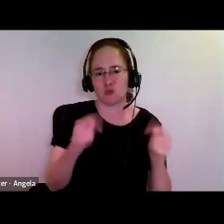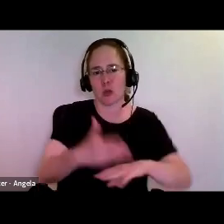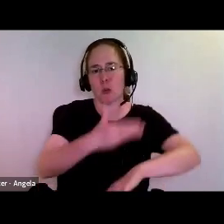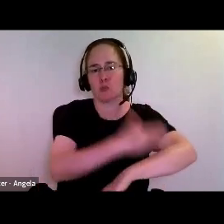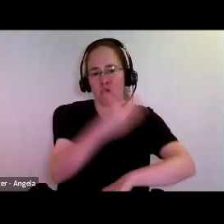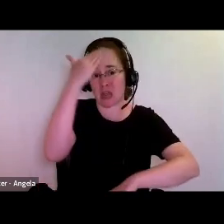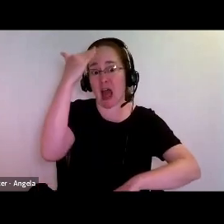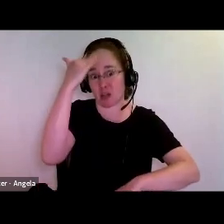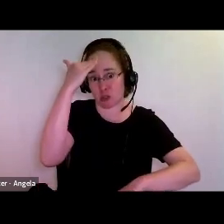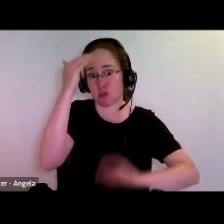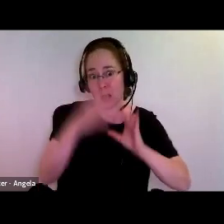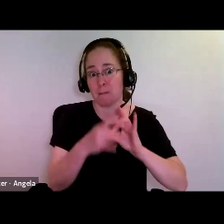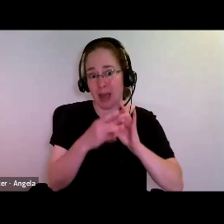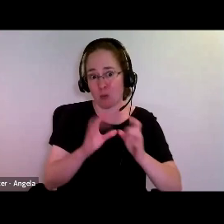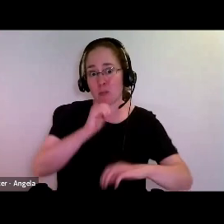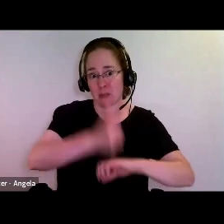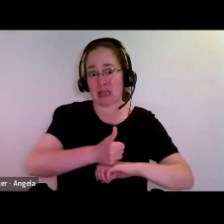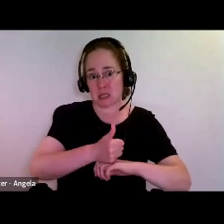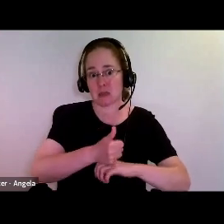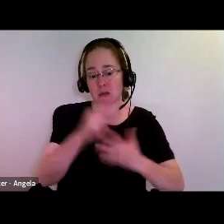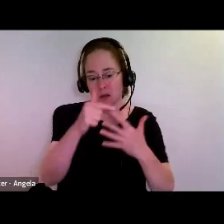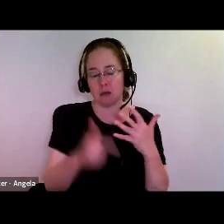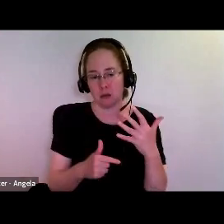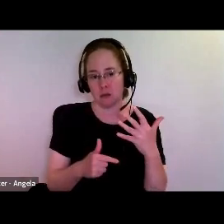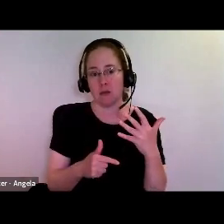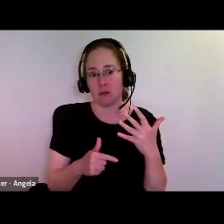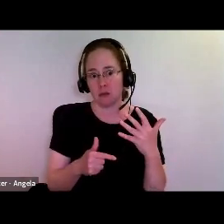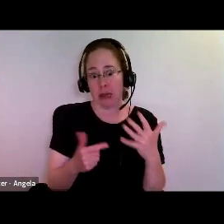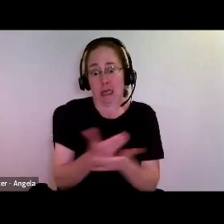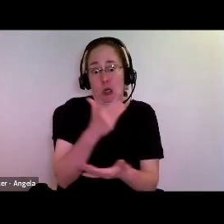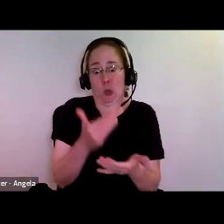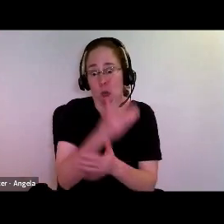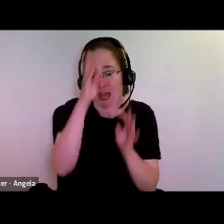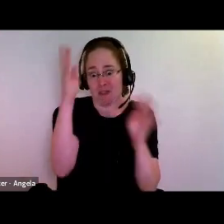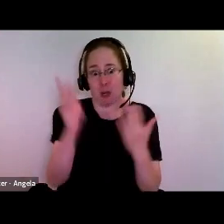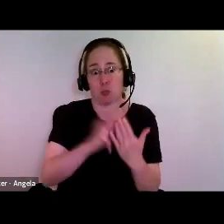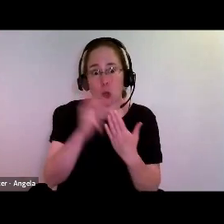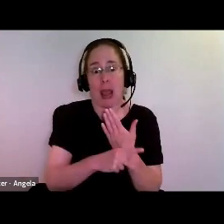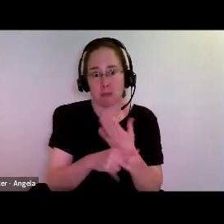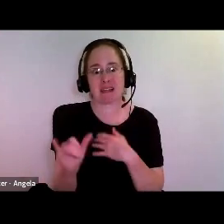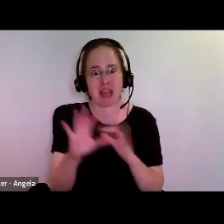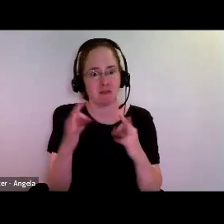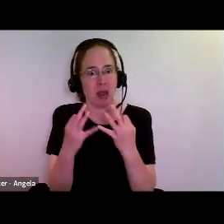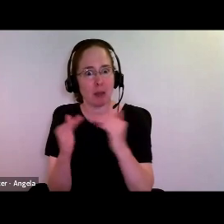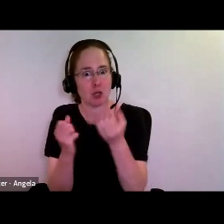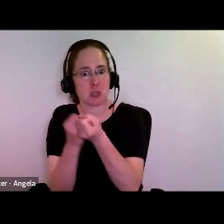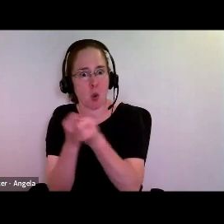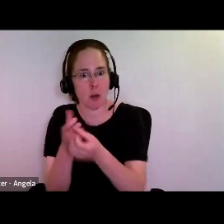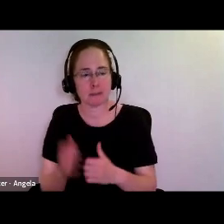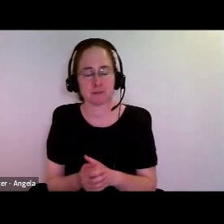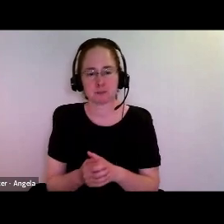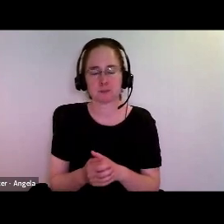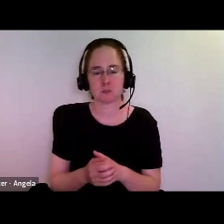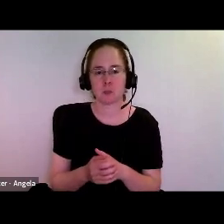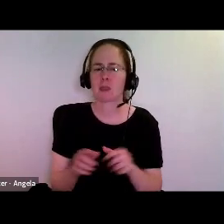the knowledge about implementing some of these novel and new and innovative programs like family peer support. The